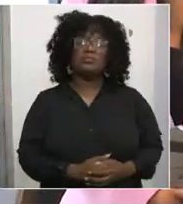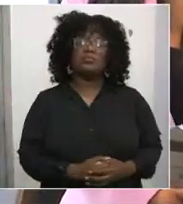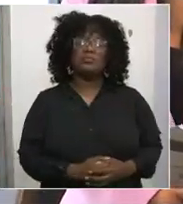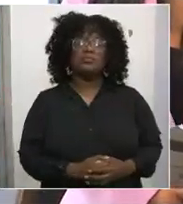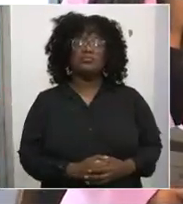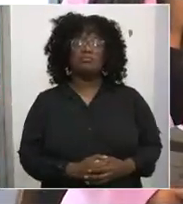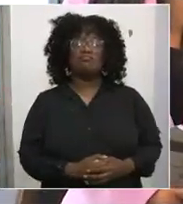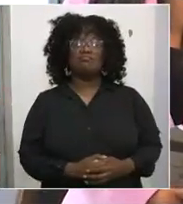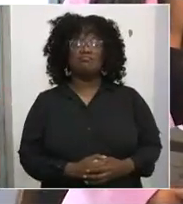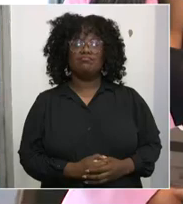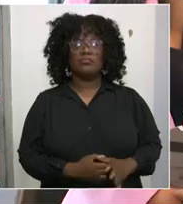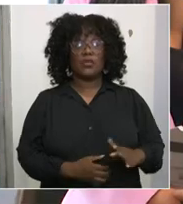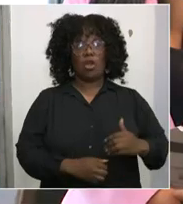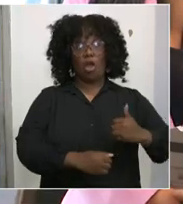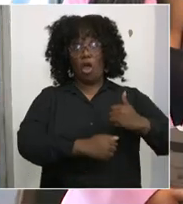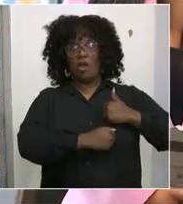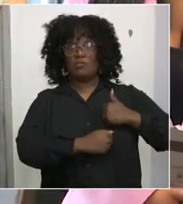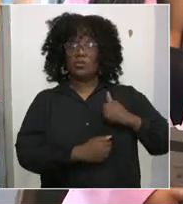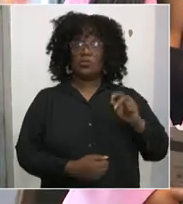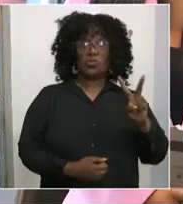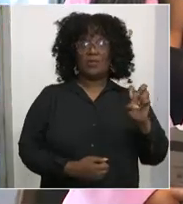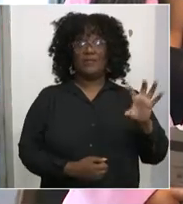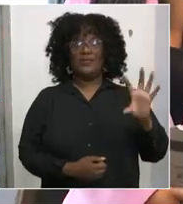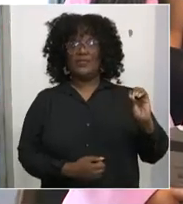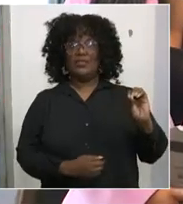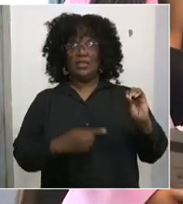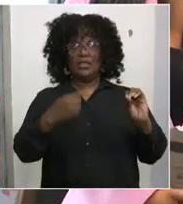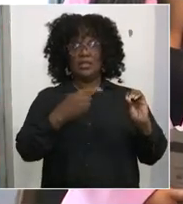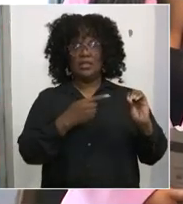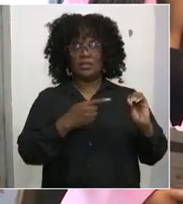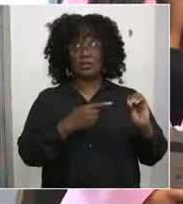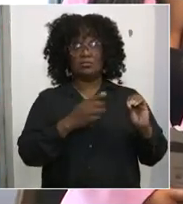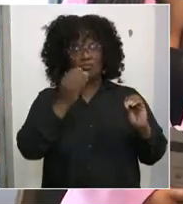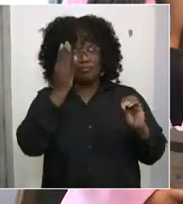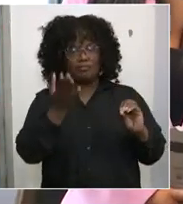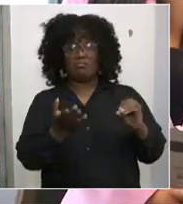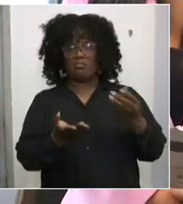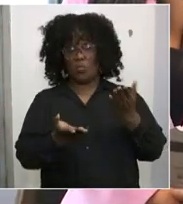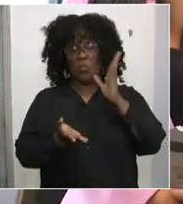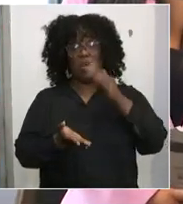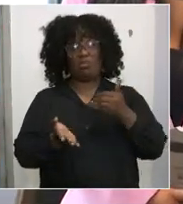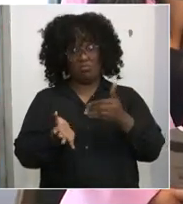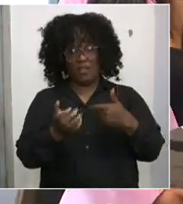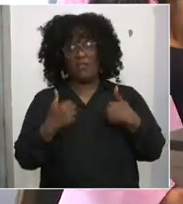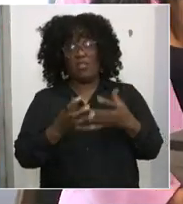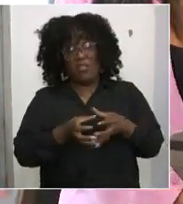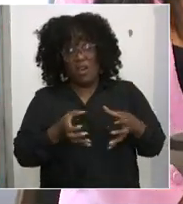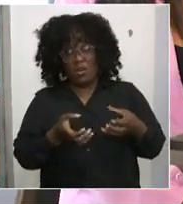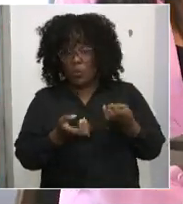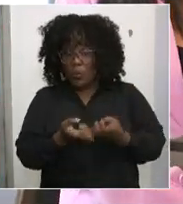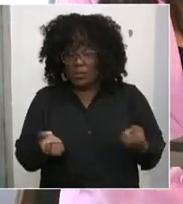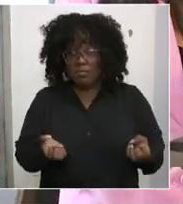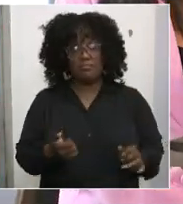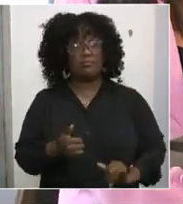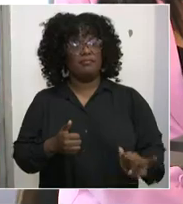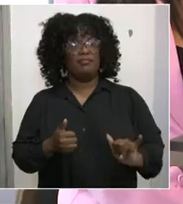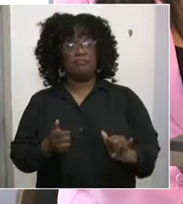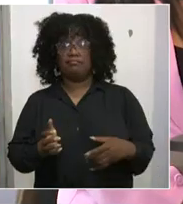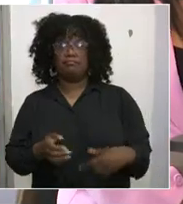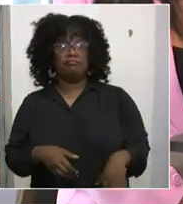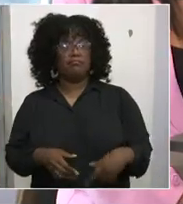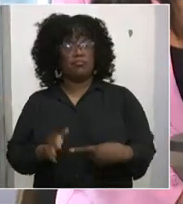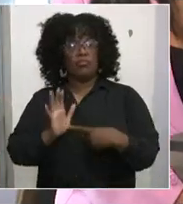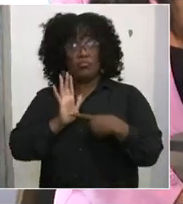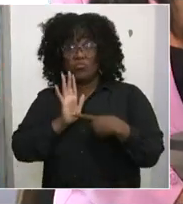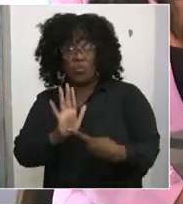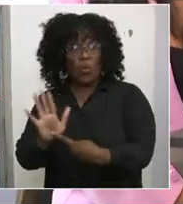250, and the display of equipment and history of the Army may be pretty spectacular. So I would